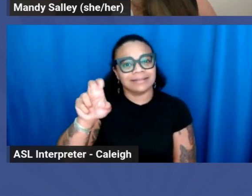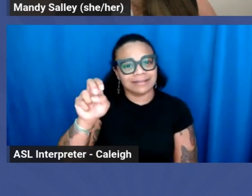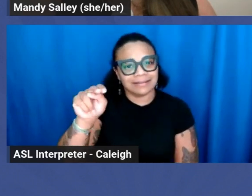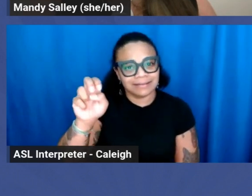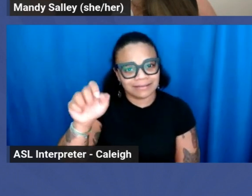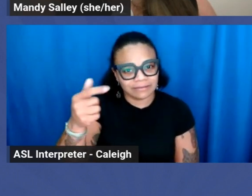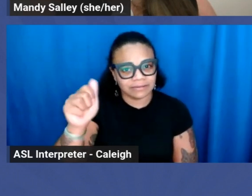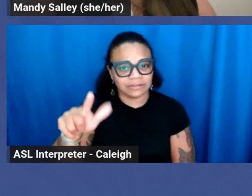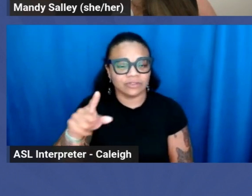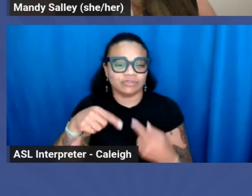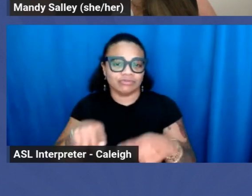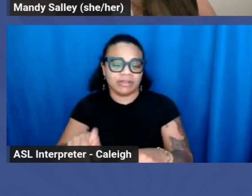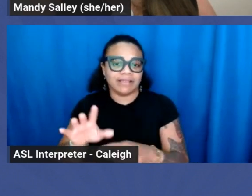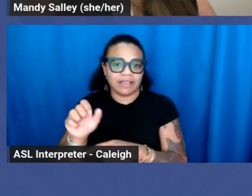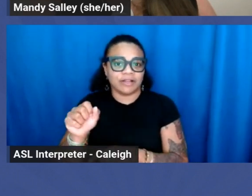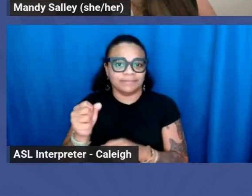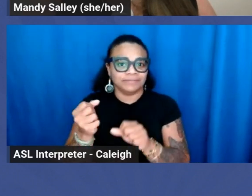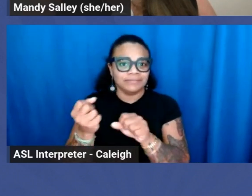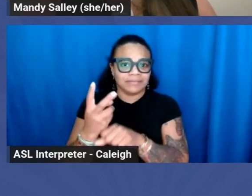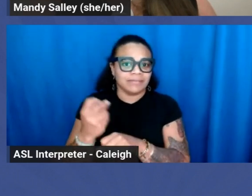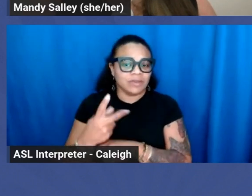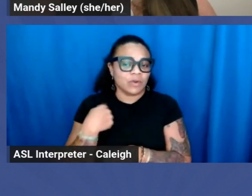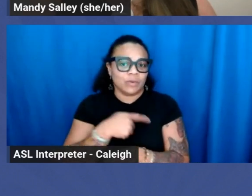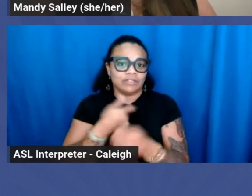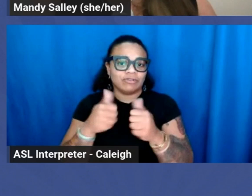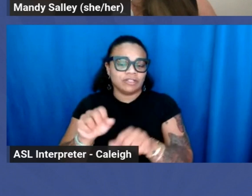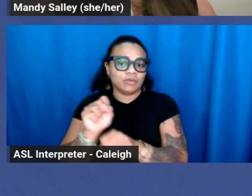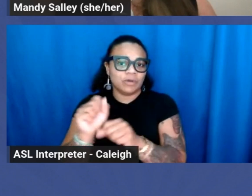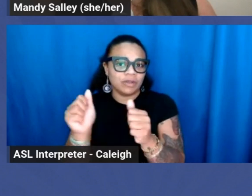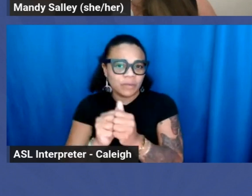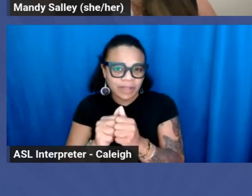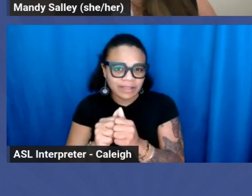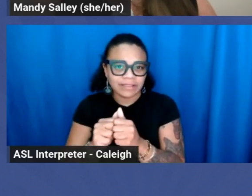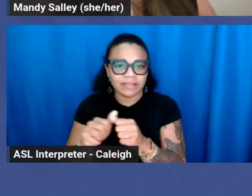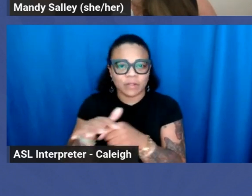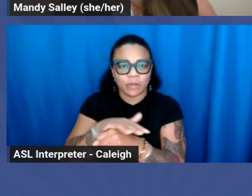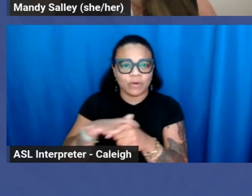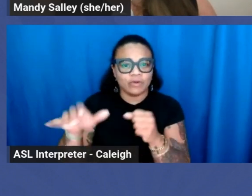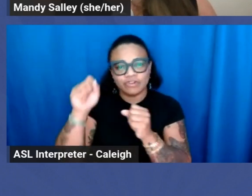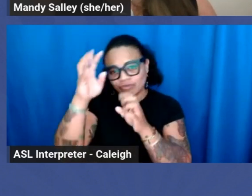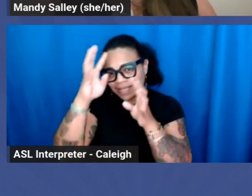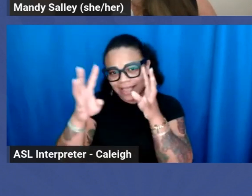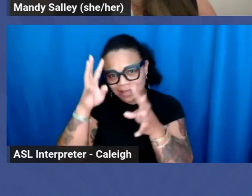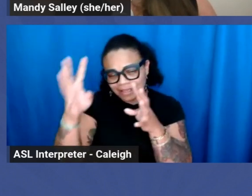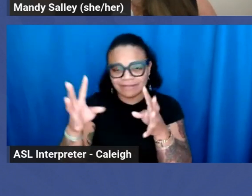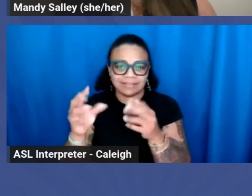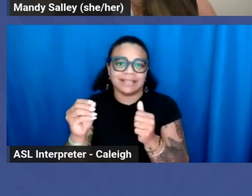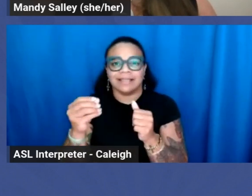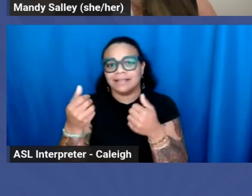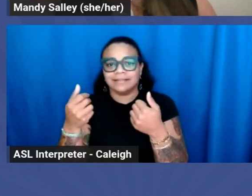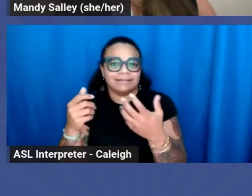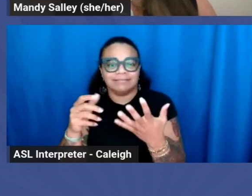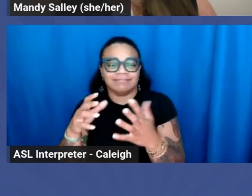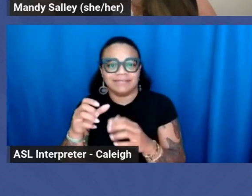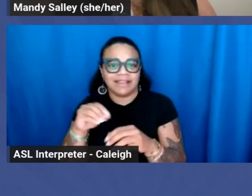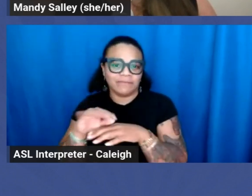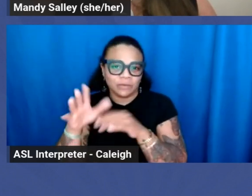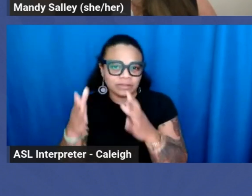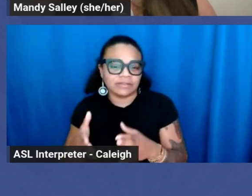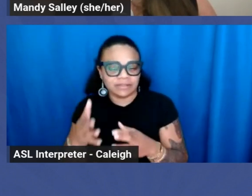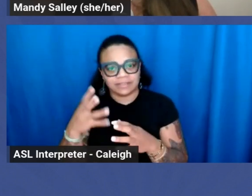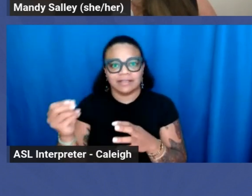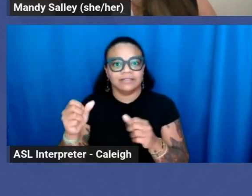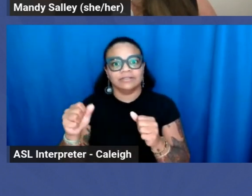biennial, where we tried to work with local creatives and curators, including this amazing Pan-African